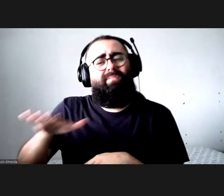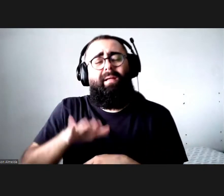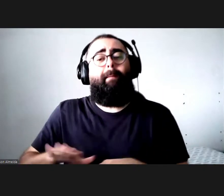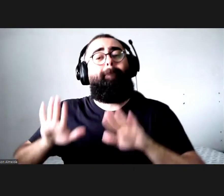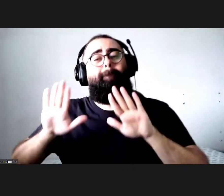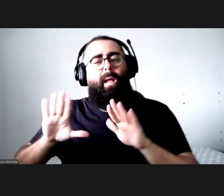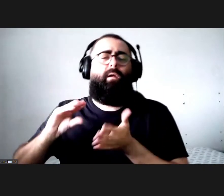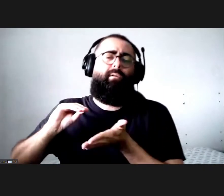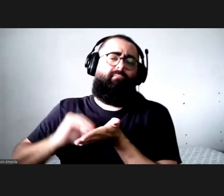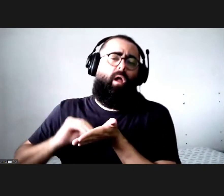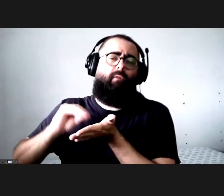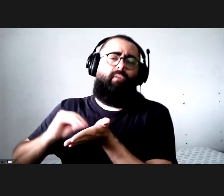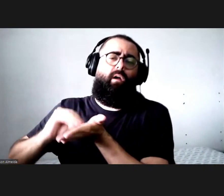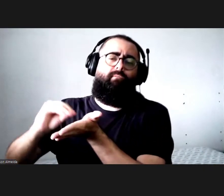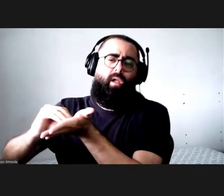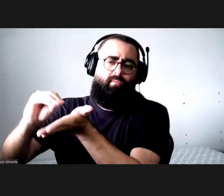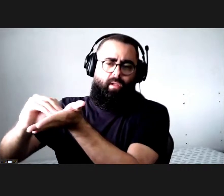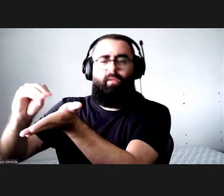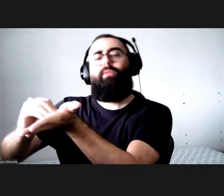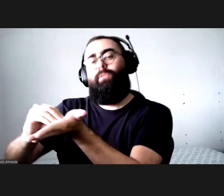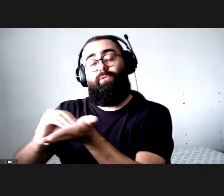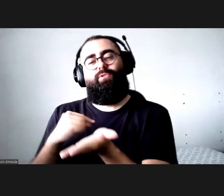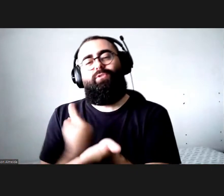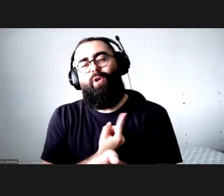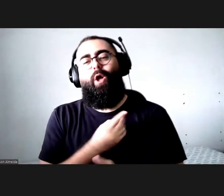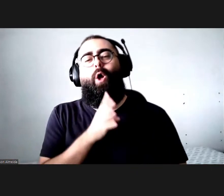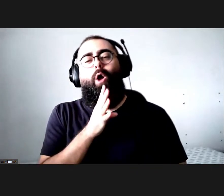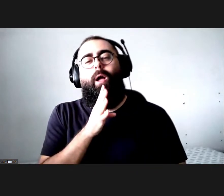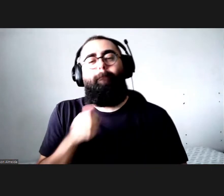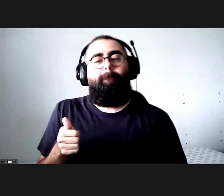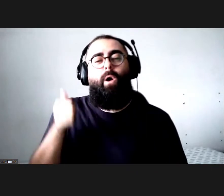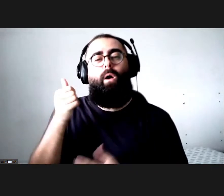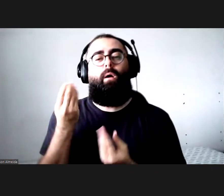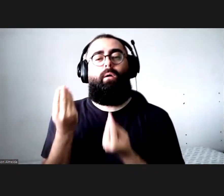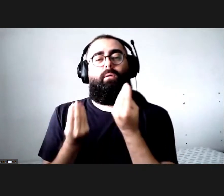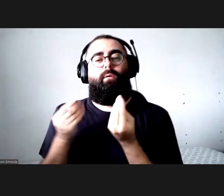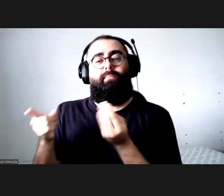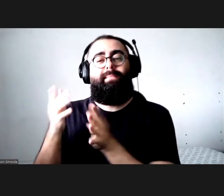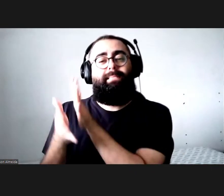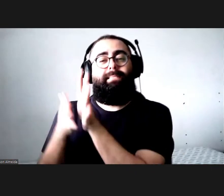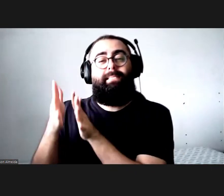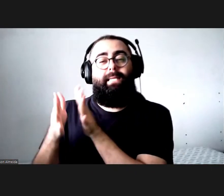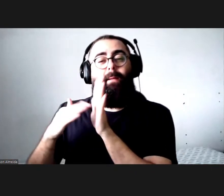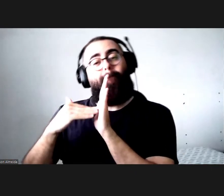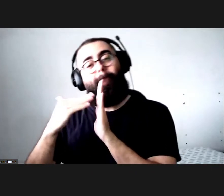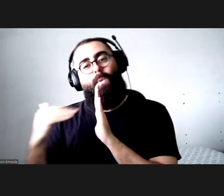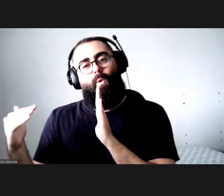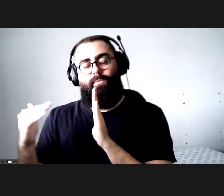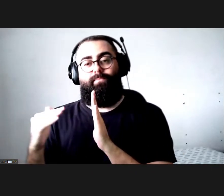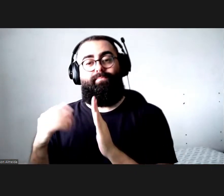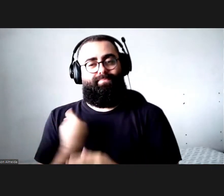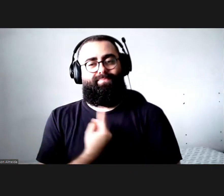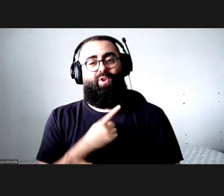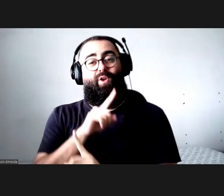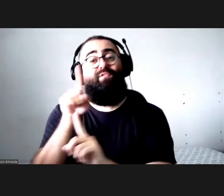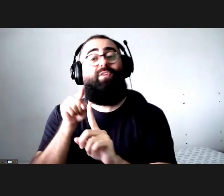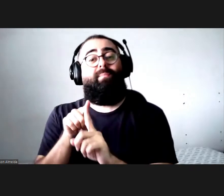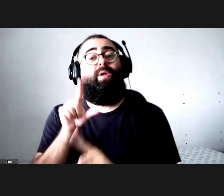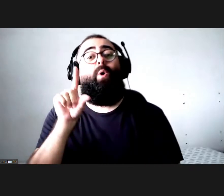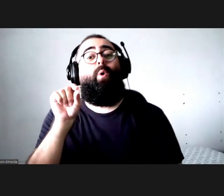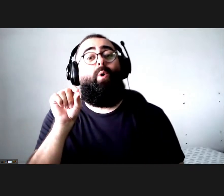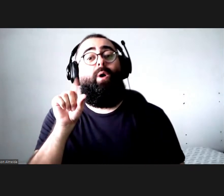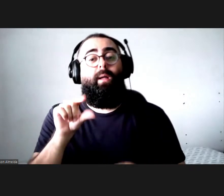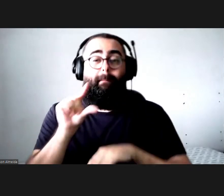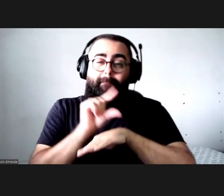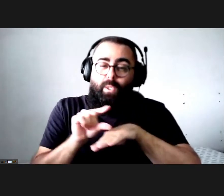done so we can have a better understanding of Libras prosody. It's our desire that the mini courses and the sessions in